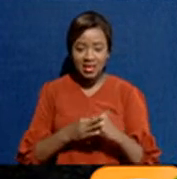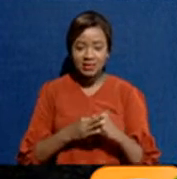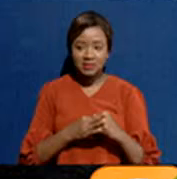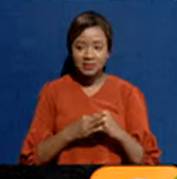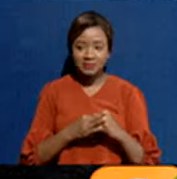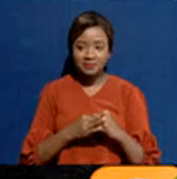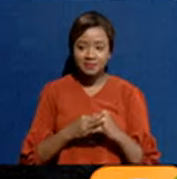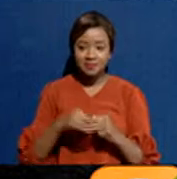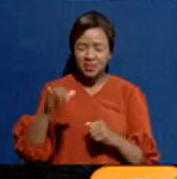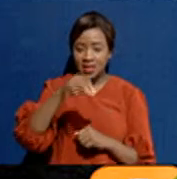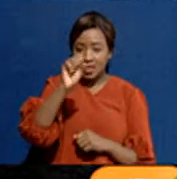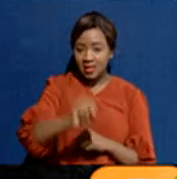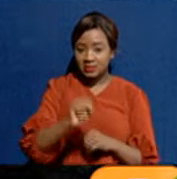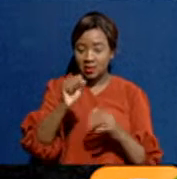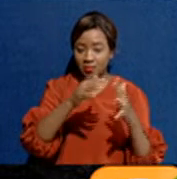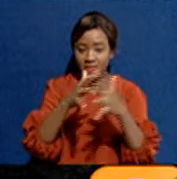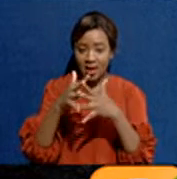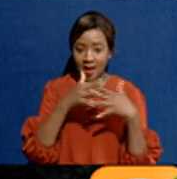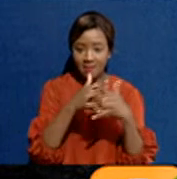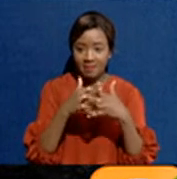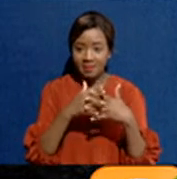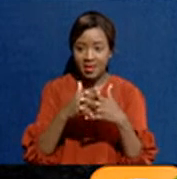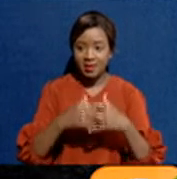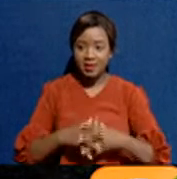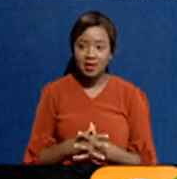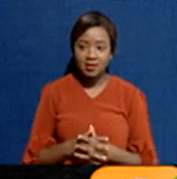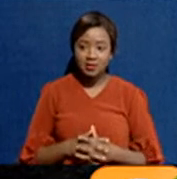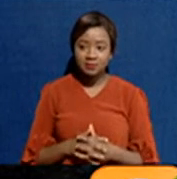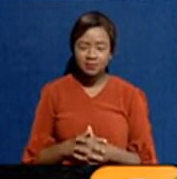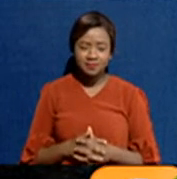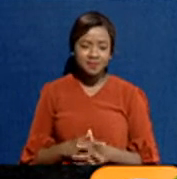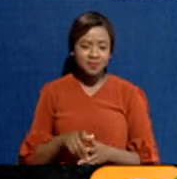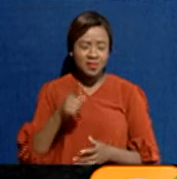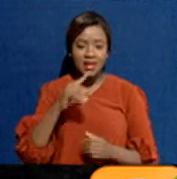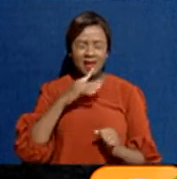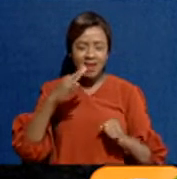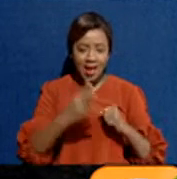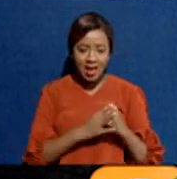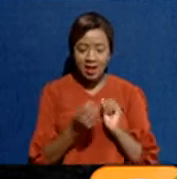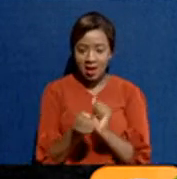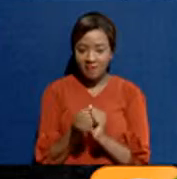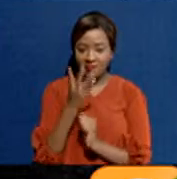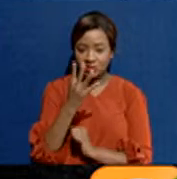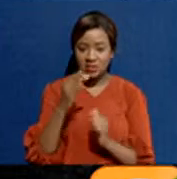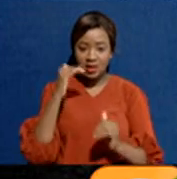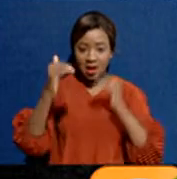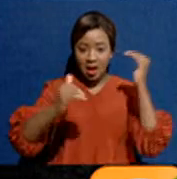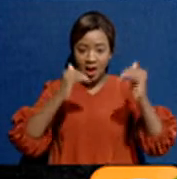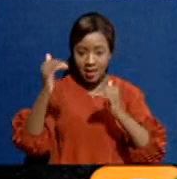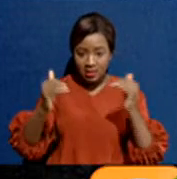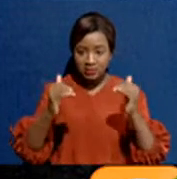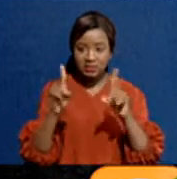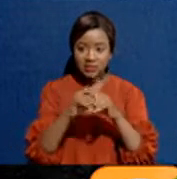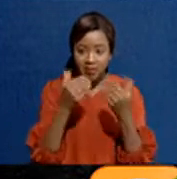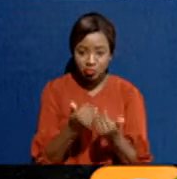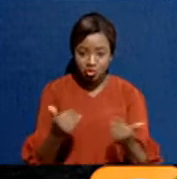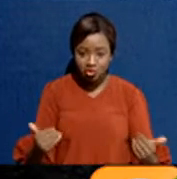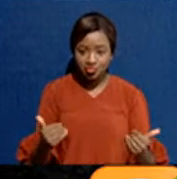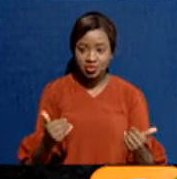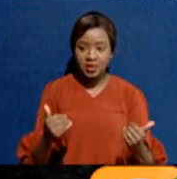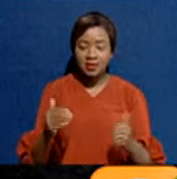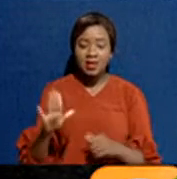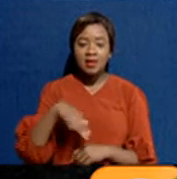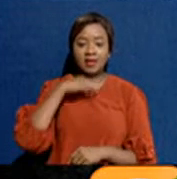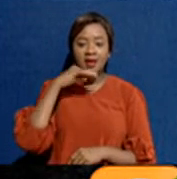the largest mass murder suicides of modern history, where 914 adults and children from a